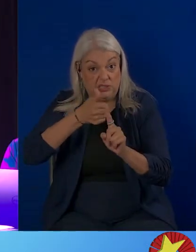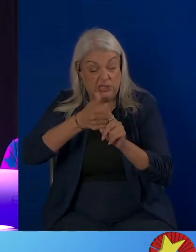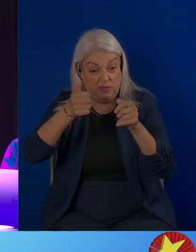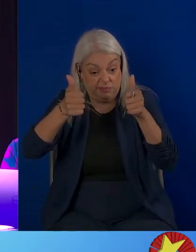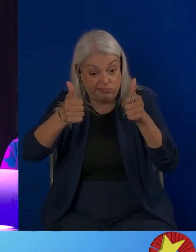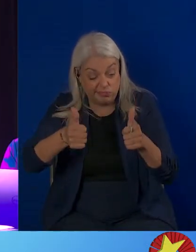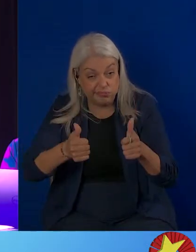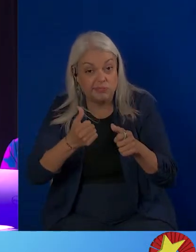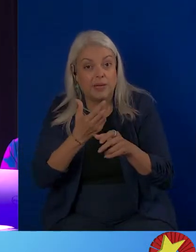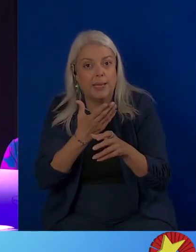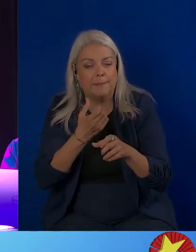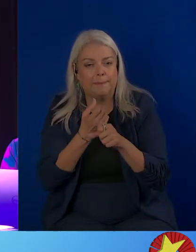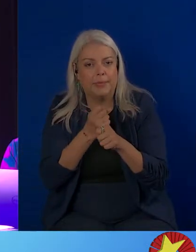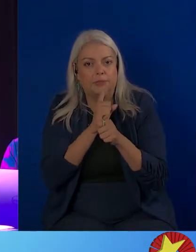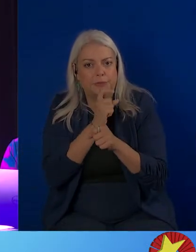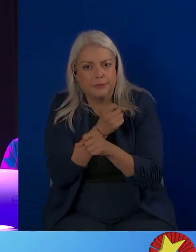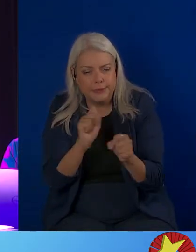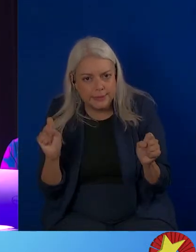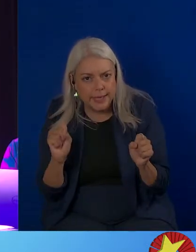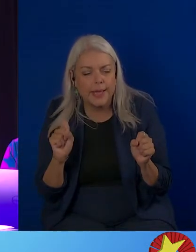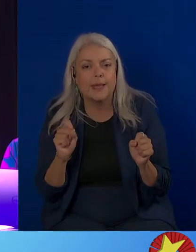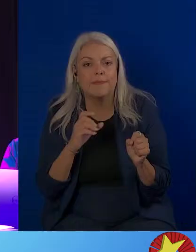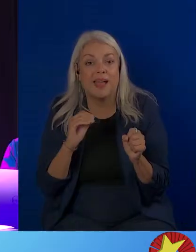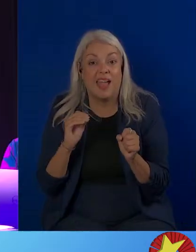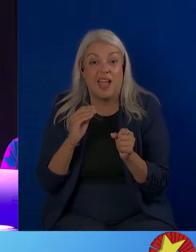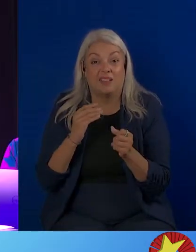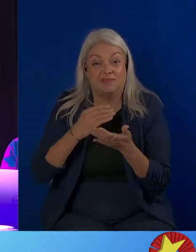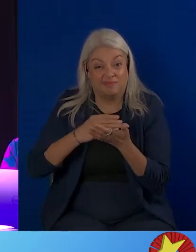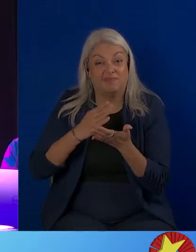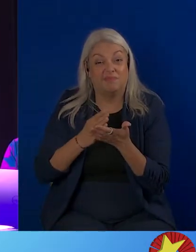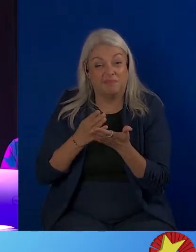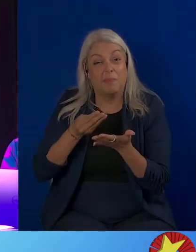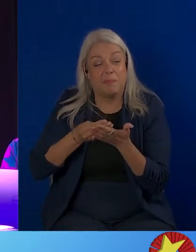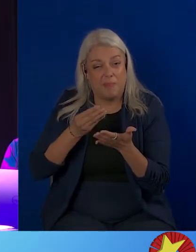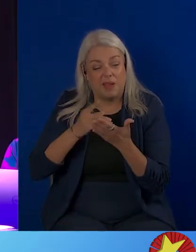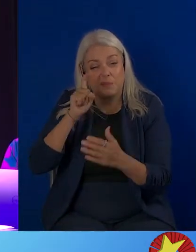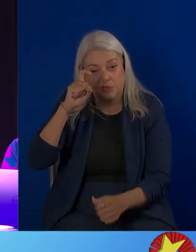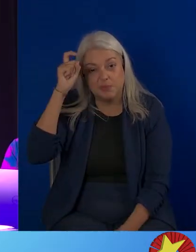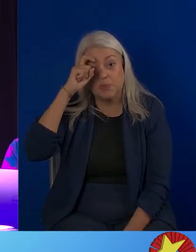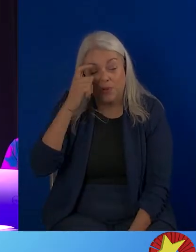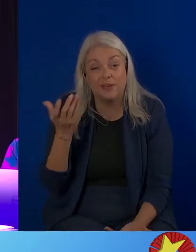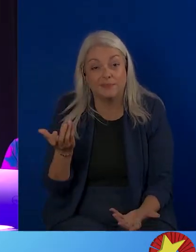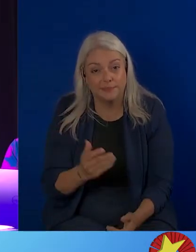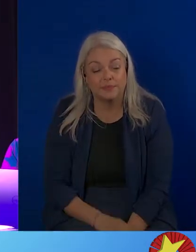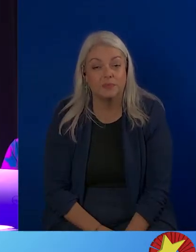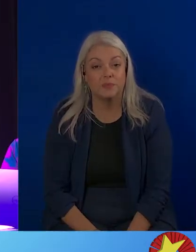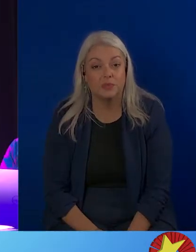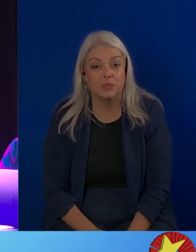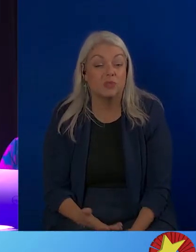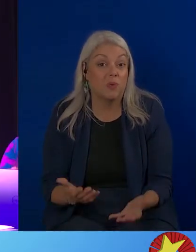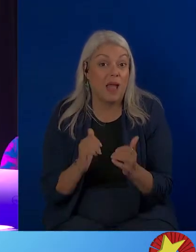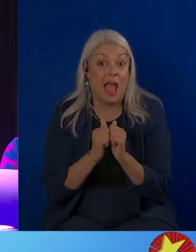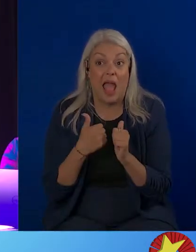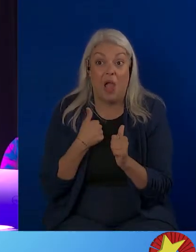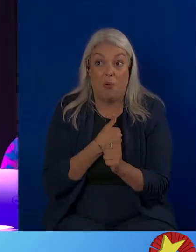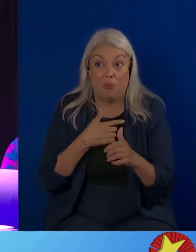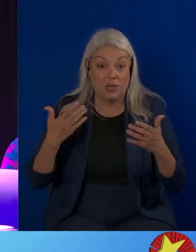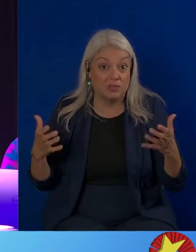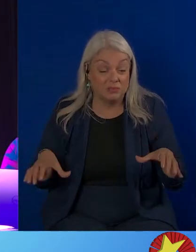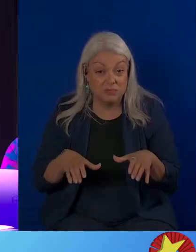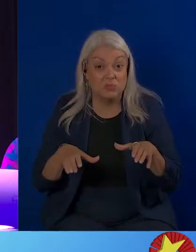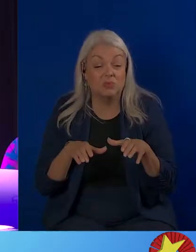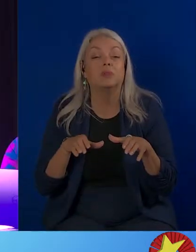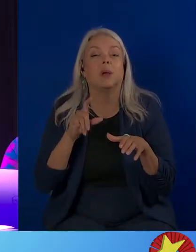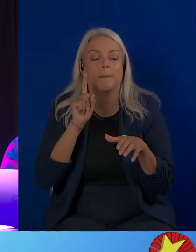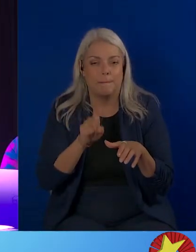fiscal responsibilities. So with that said, we're proactively looking at how we can adjust our budget to